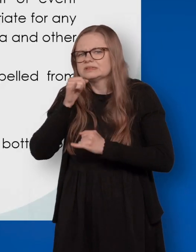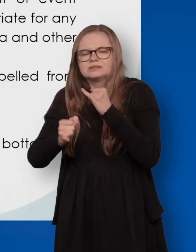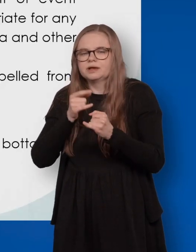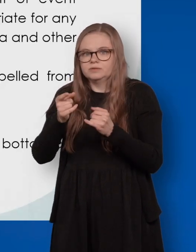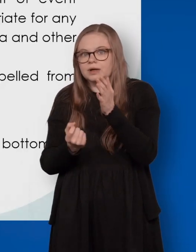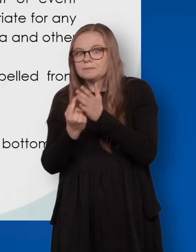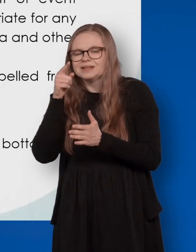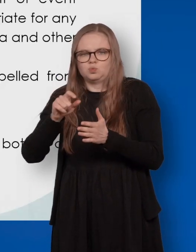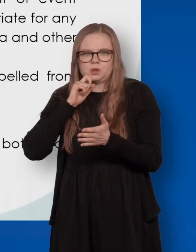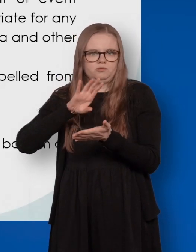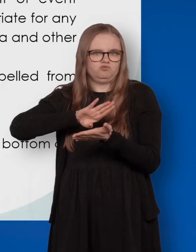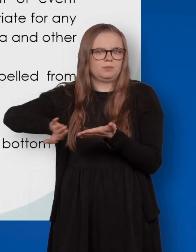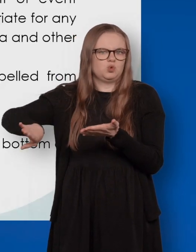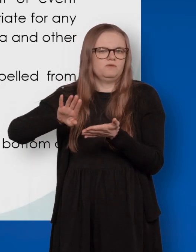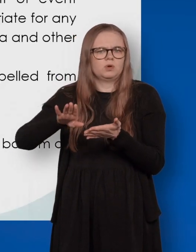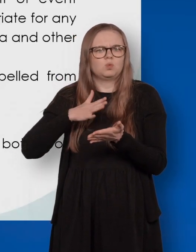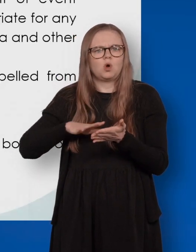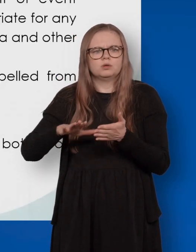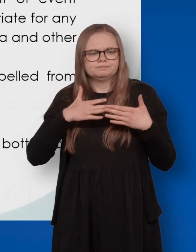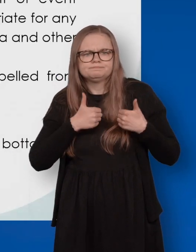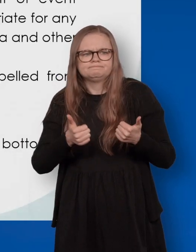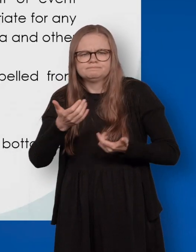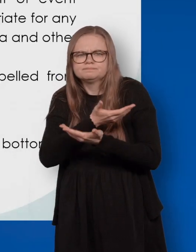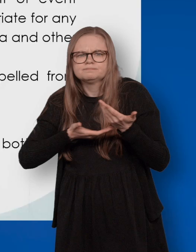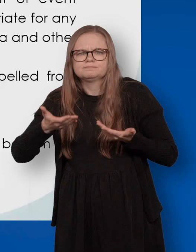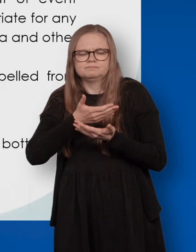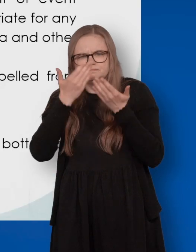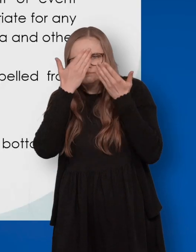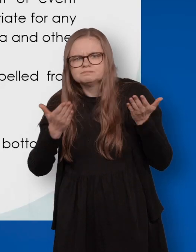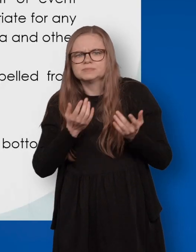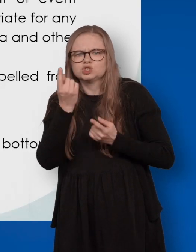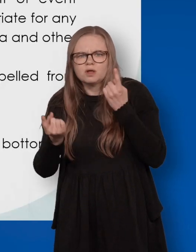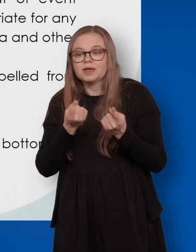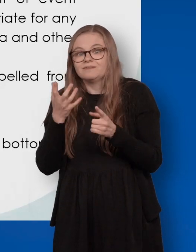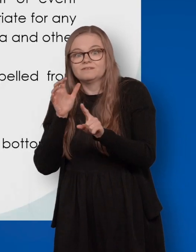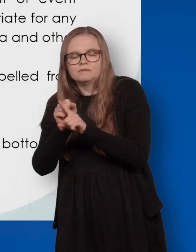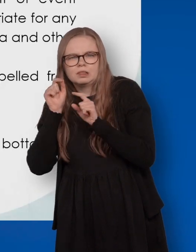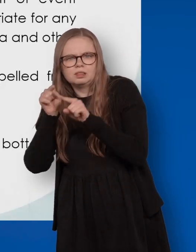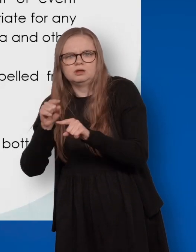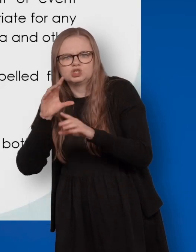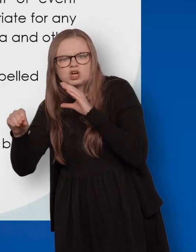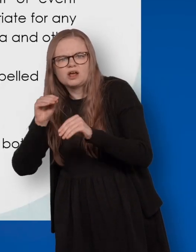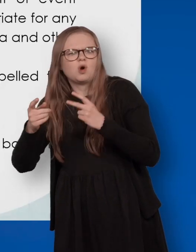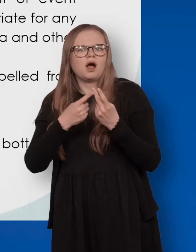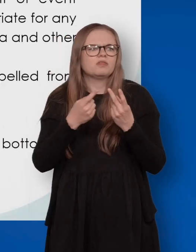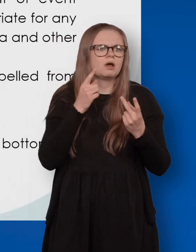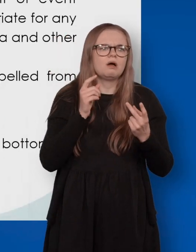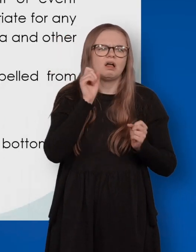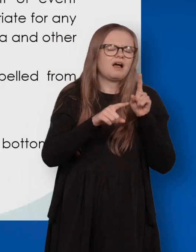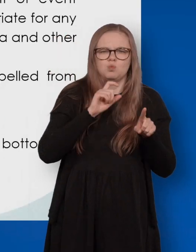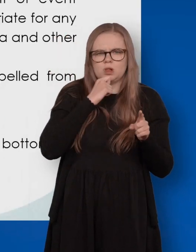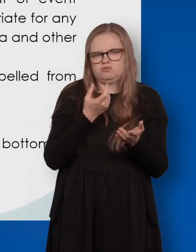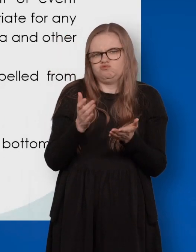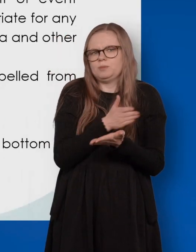we do find that people are being inappropriate, either in the chat, which is enabled, or in other ways. In terms